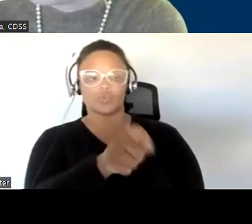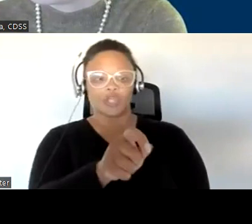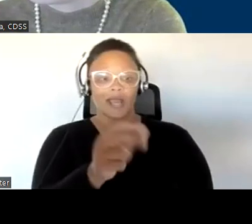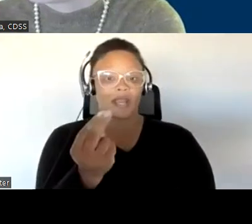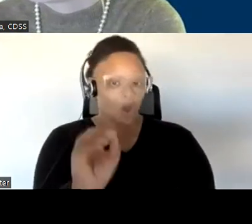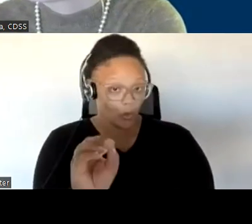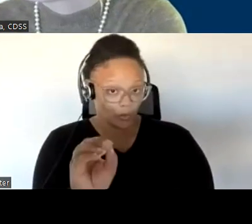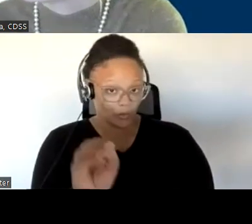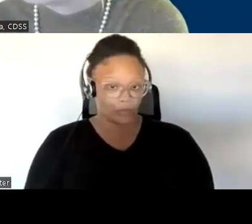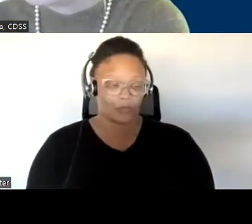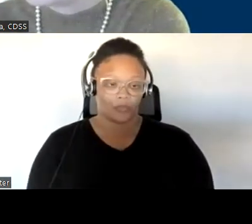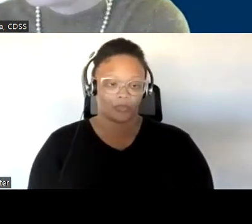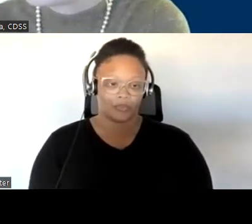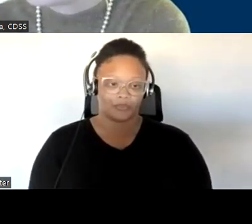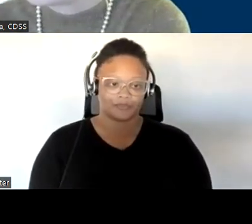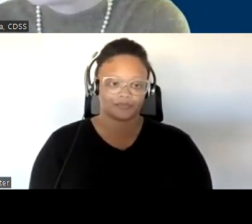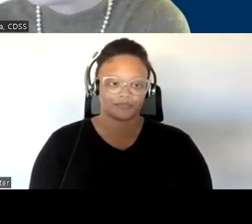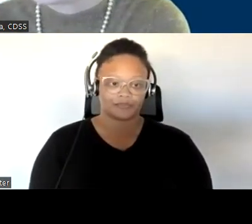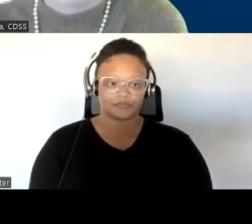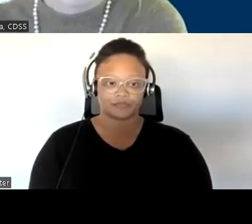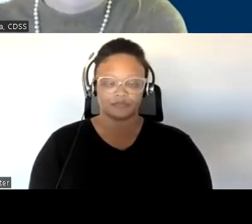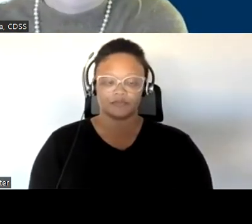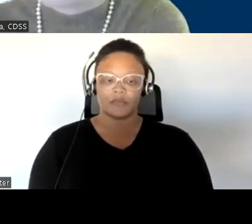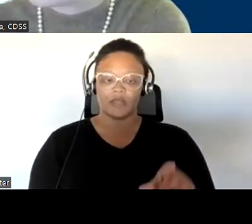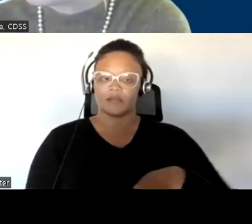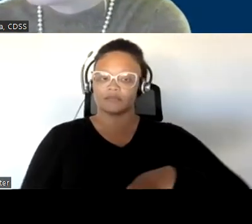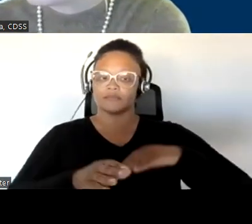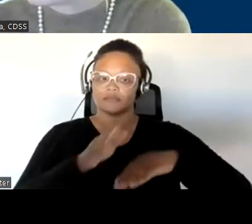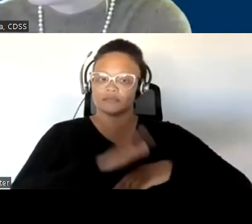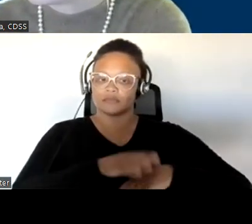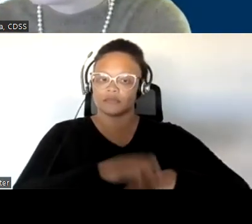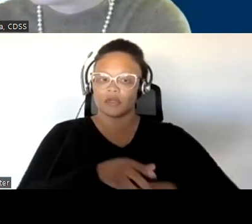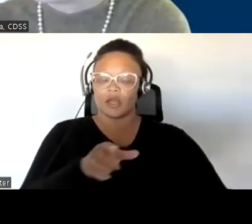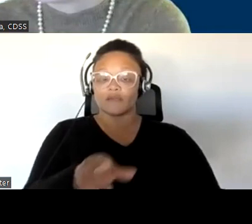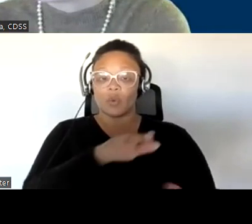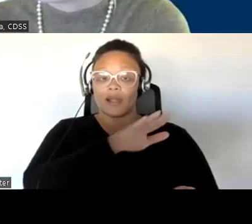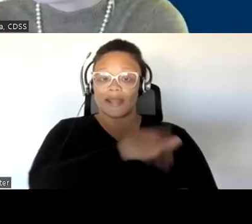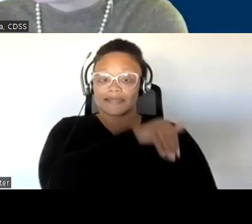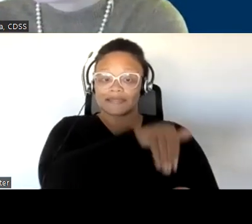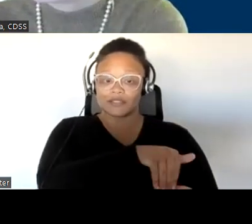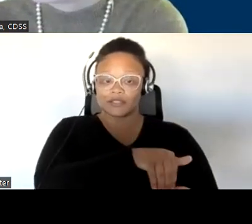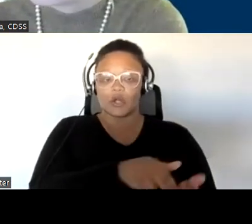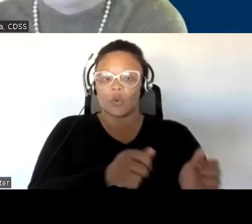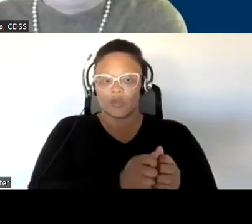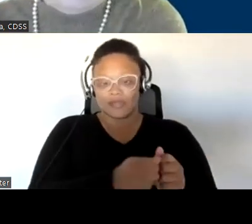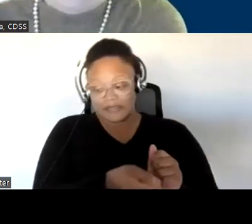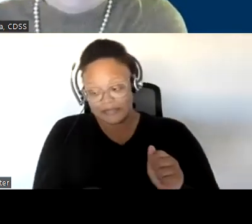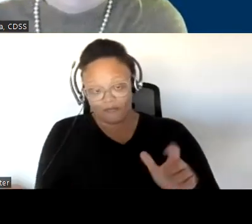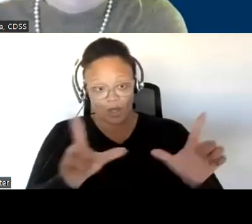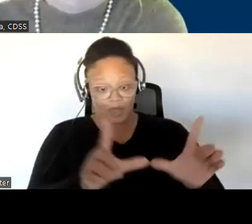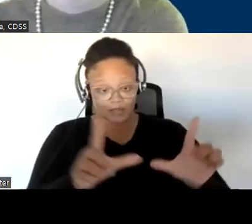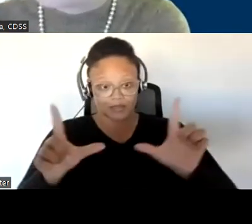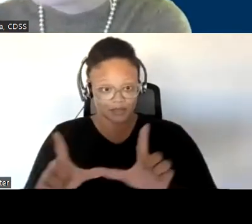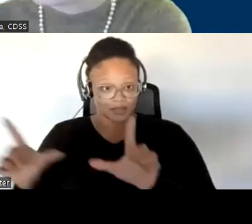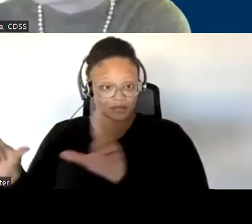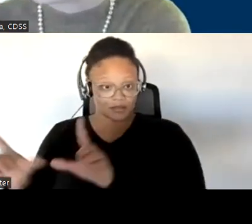option. And this is just a note that if you are a child care center and you have multiple licenses, you have to